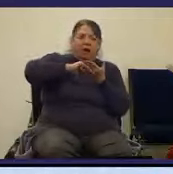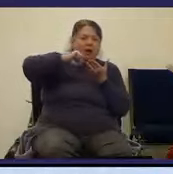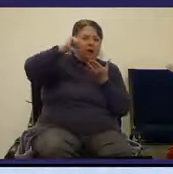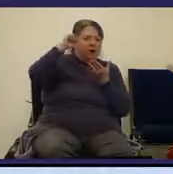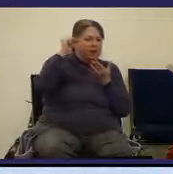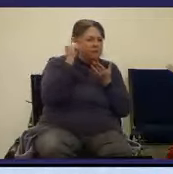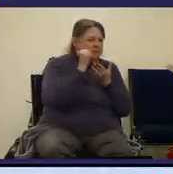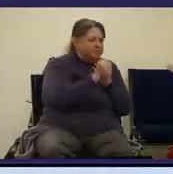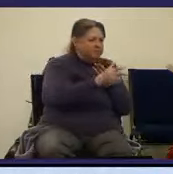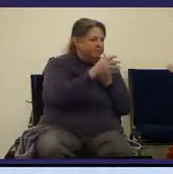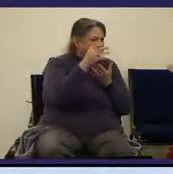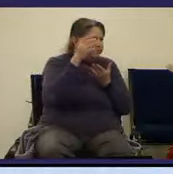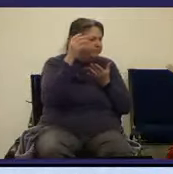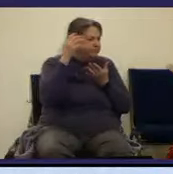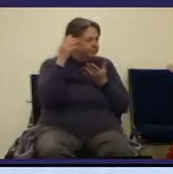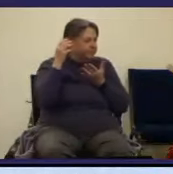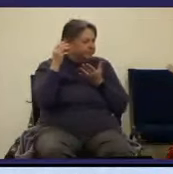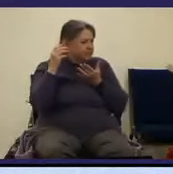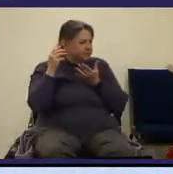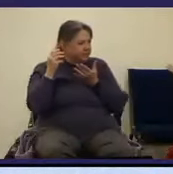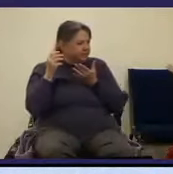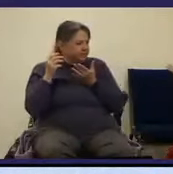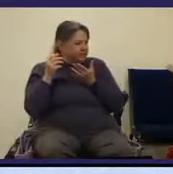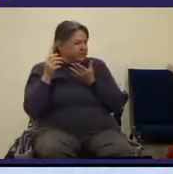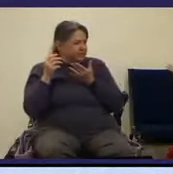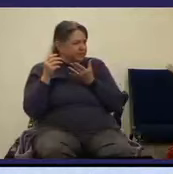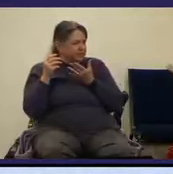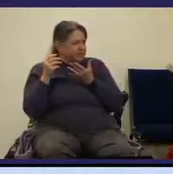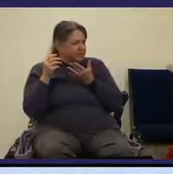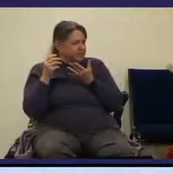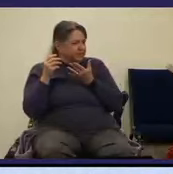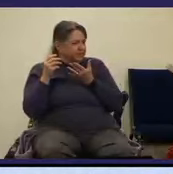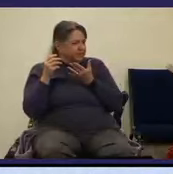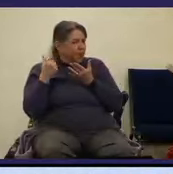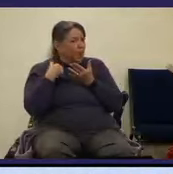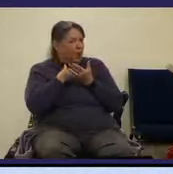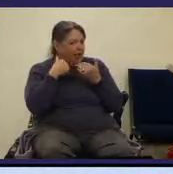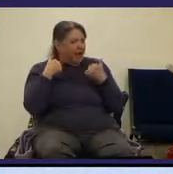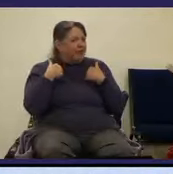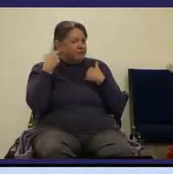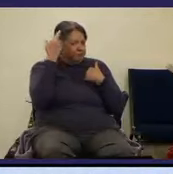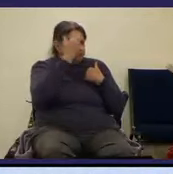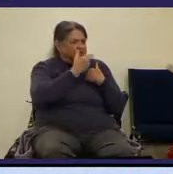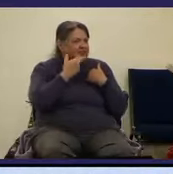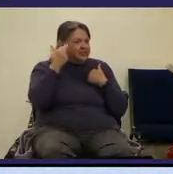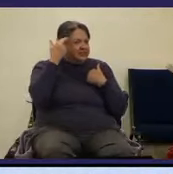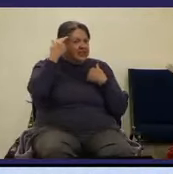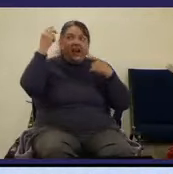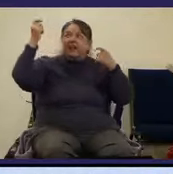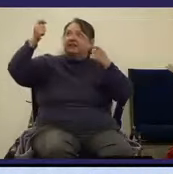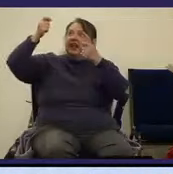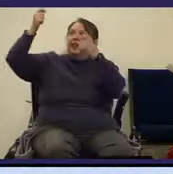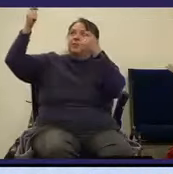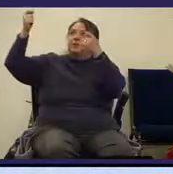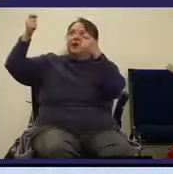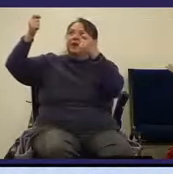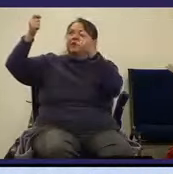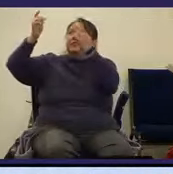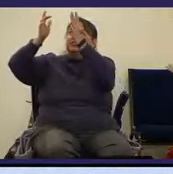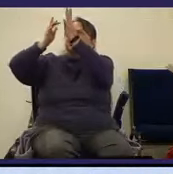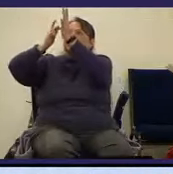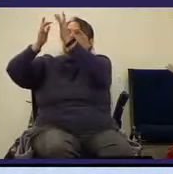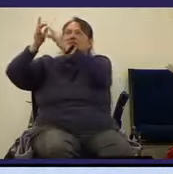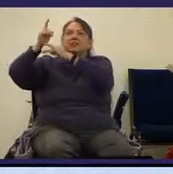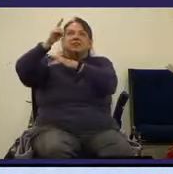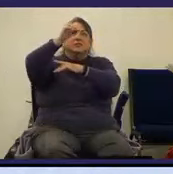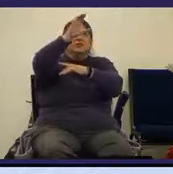brethren, regardless of all that, you have something to rejoice about. When Jesus went to Calvary, He